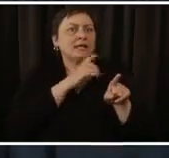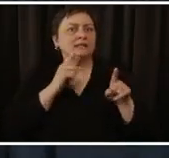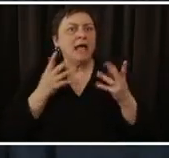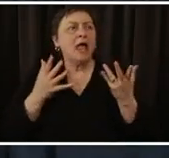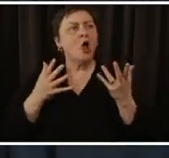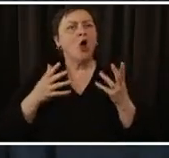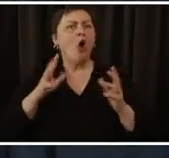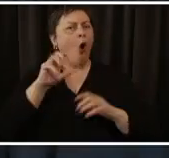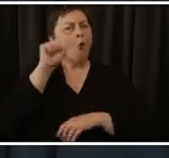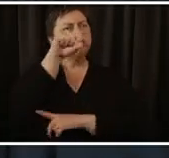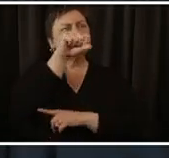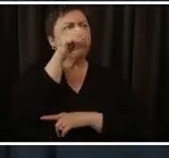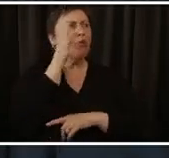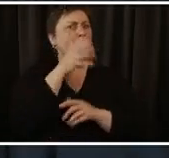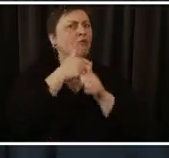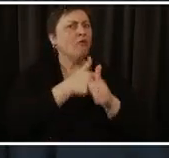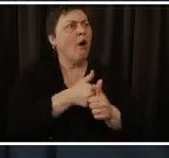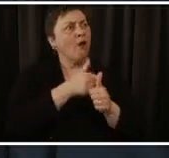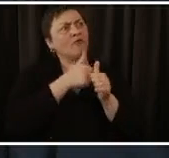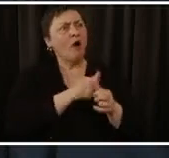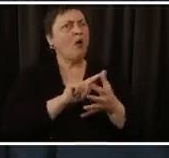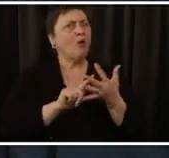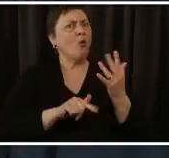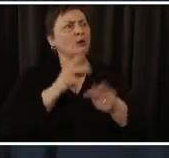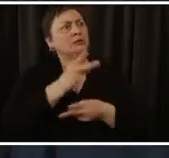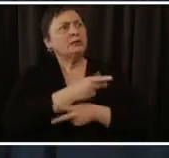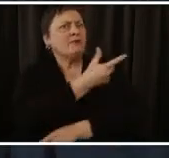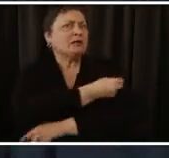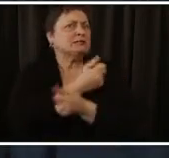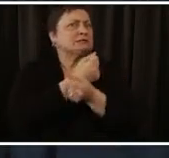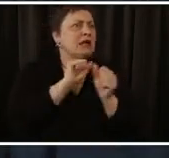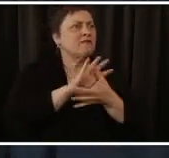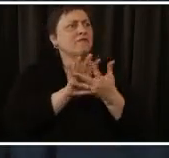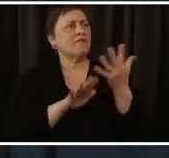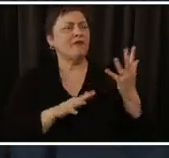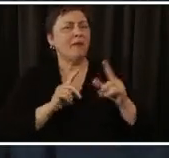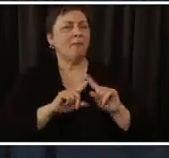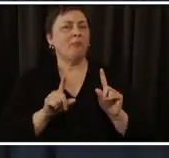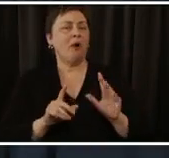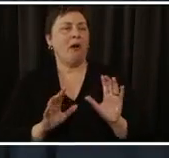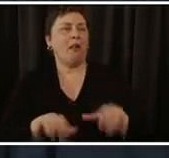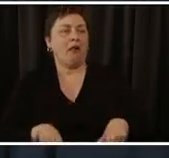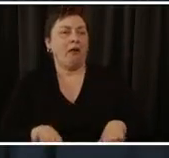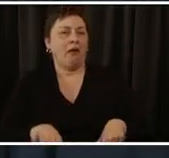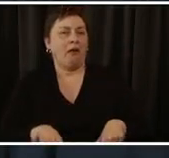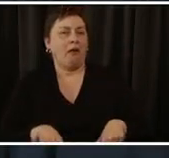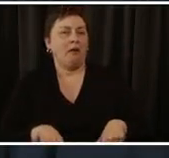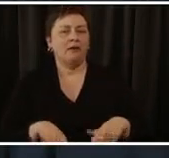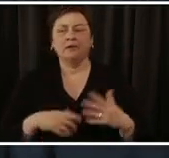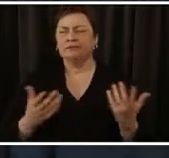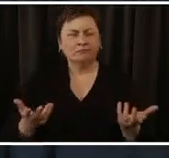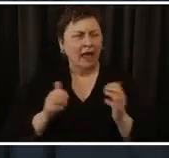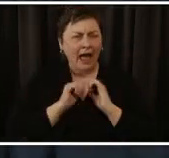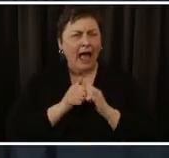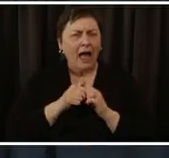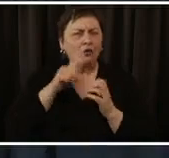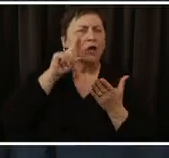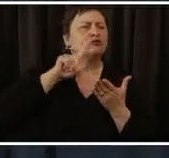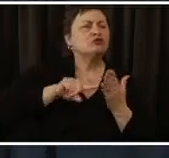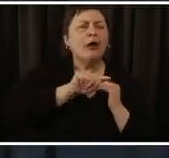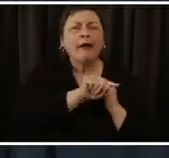in. How do you assure people that there aren't more sites out there like that? So we have over 1,400 sites across the